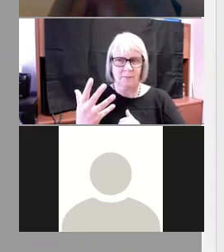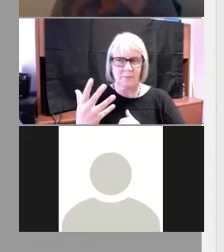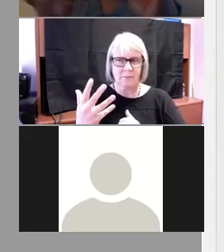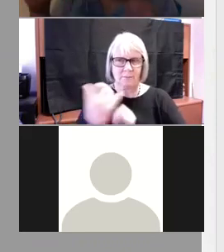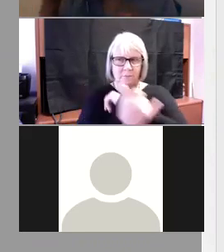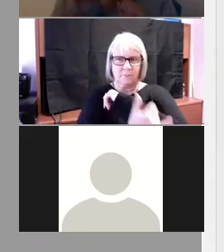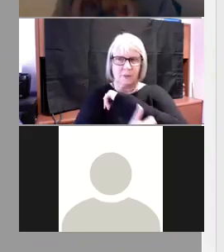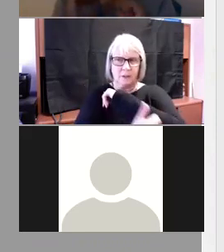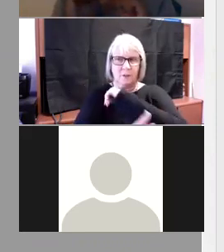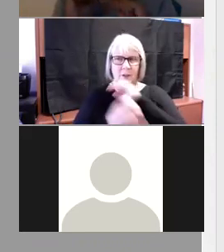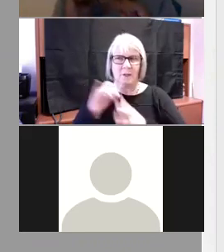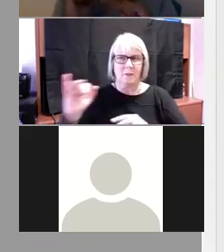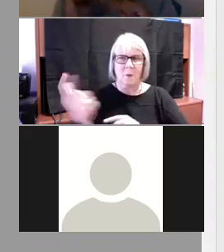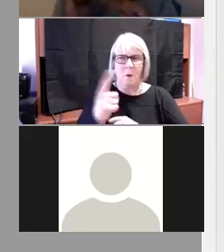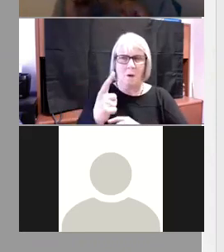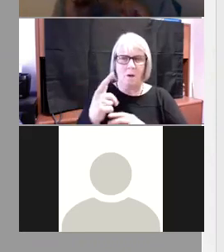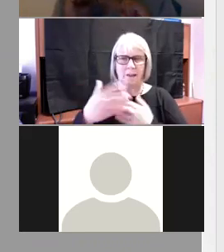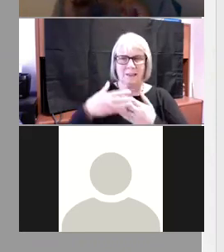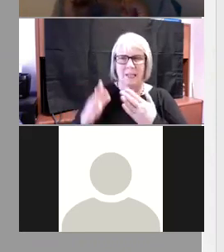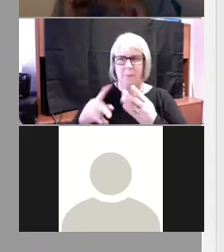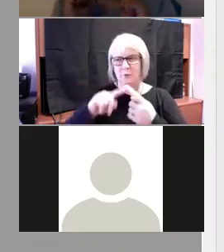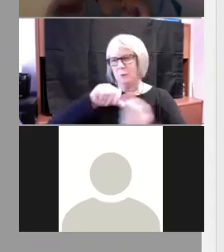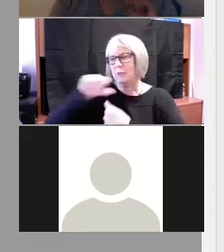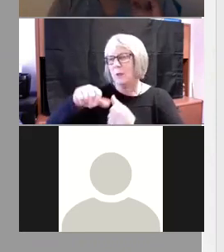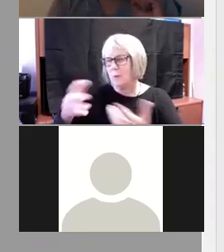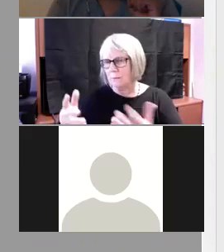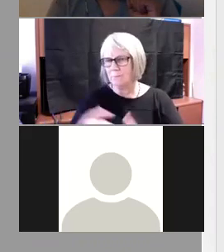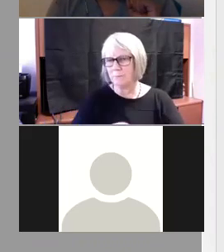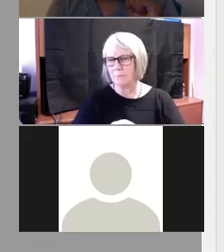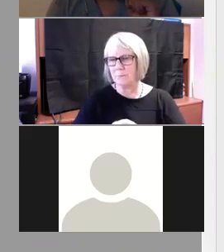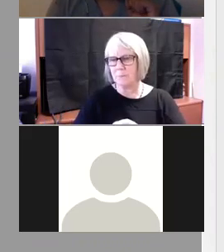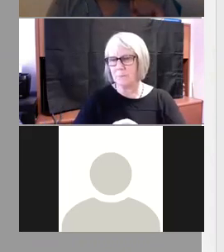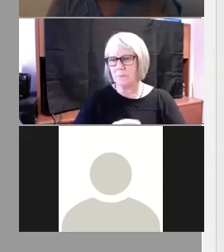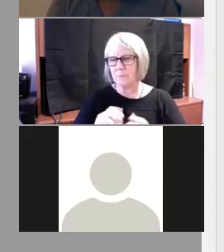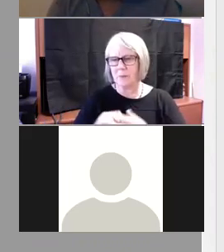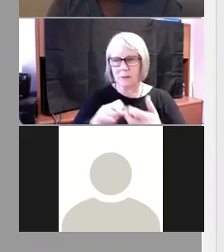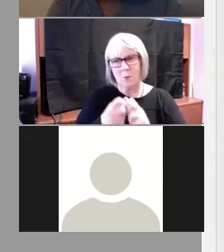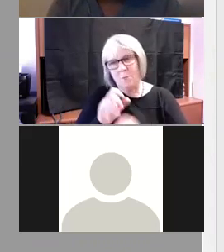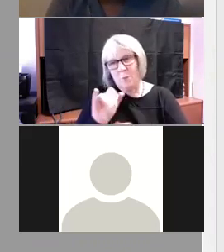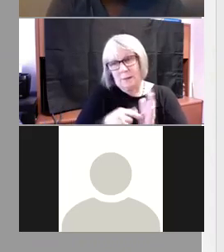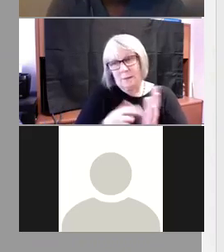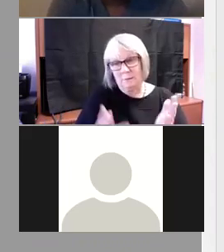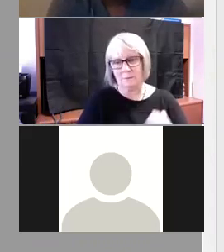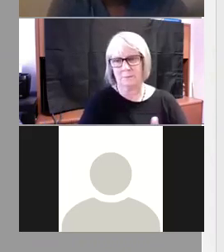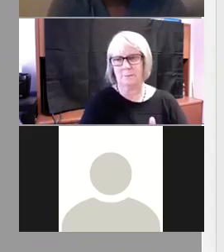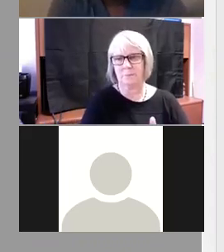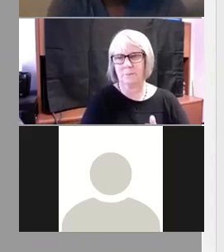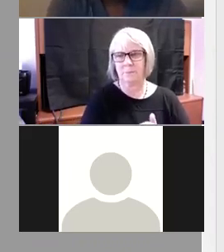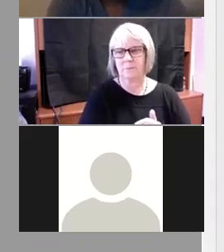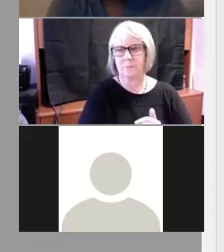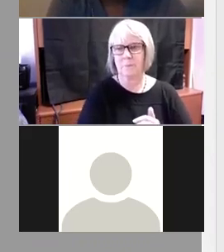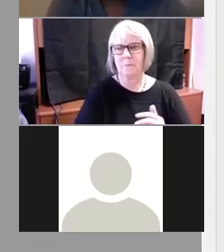countries that are all neighbors to each other? Does the problem make sense? I